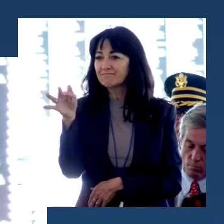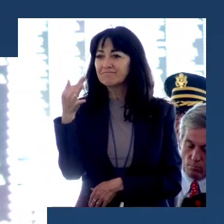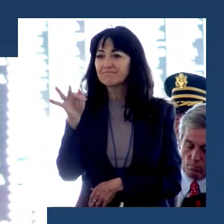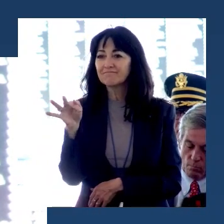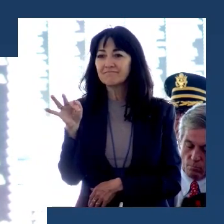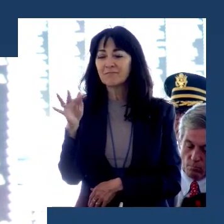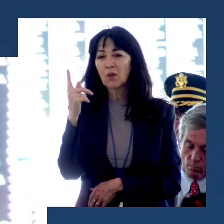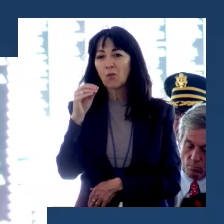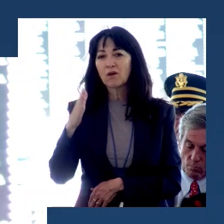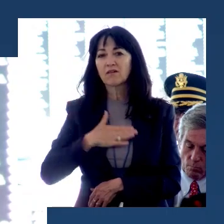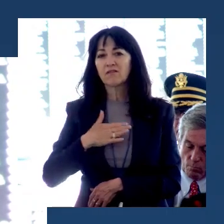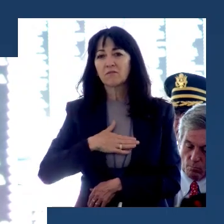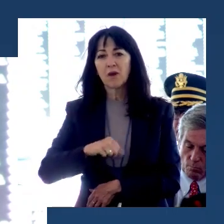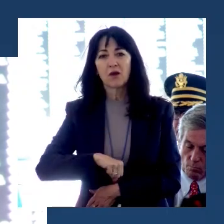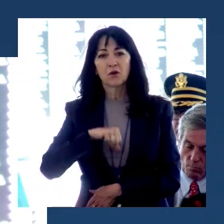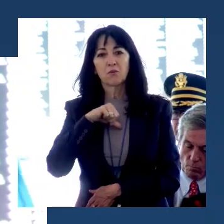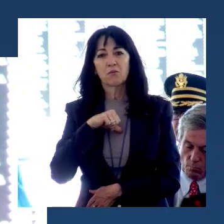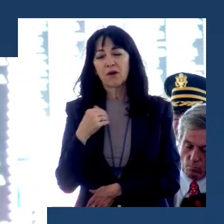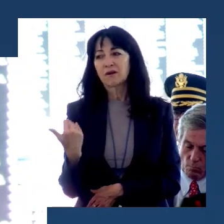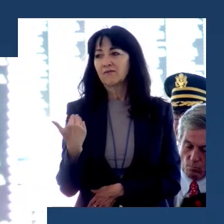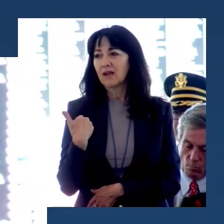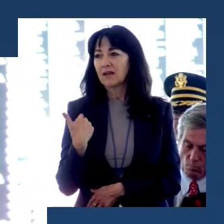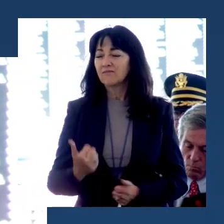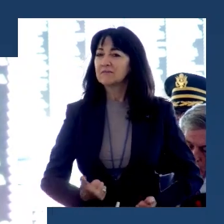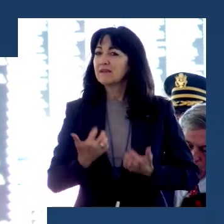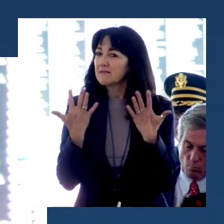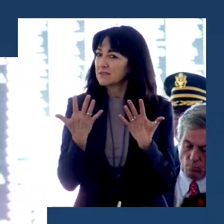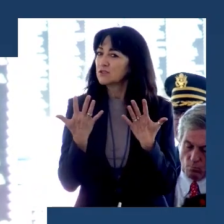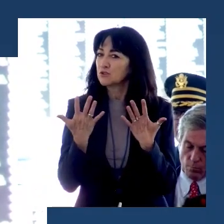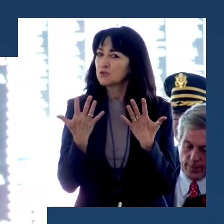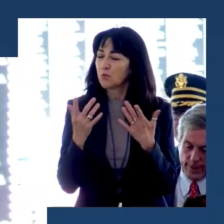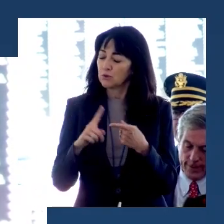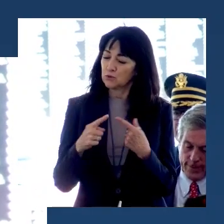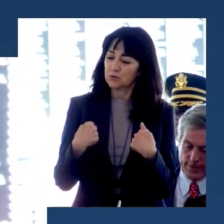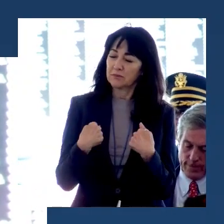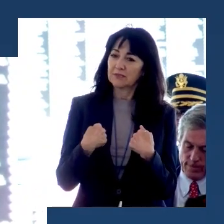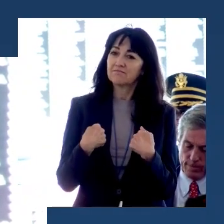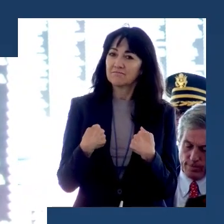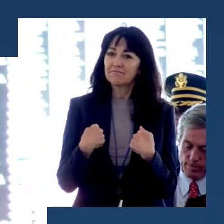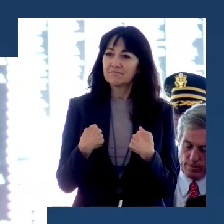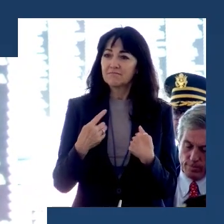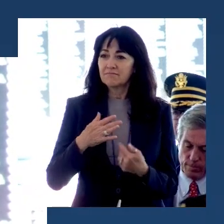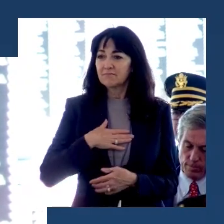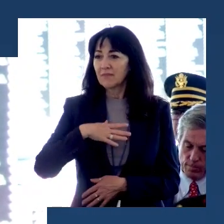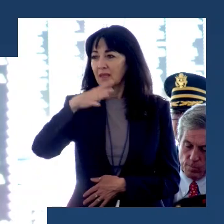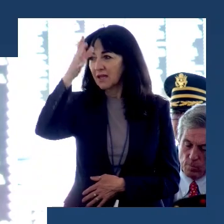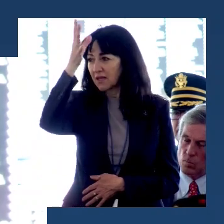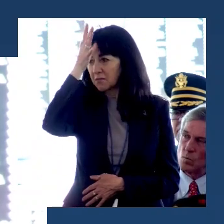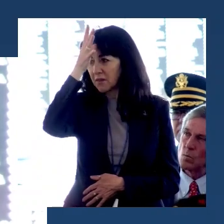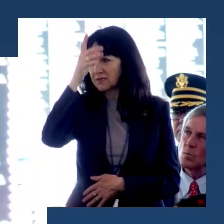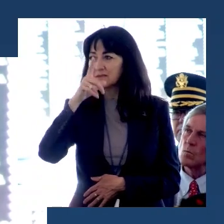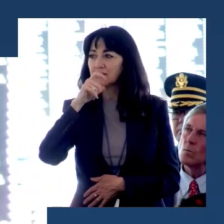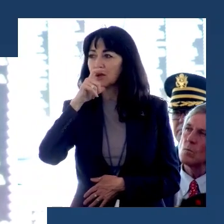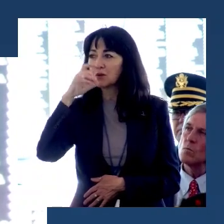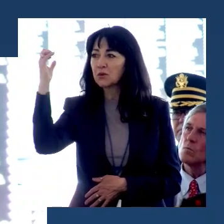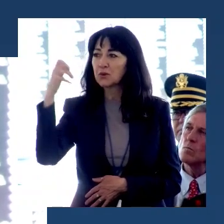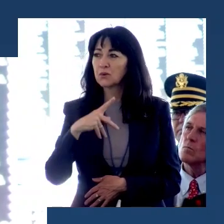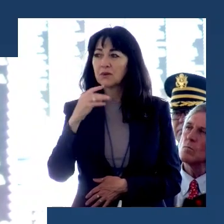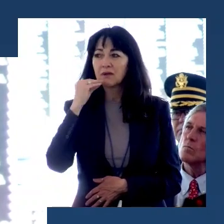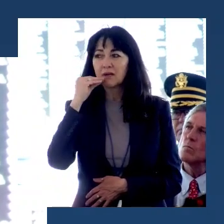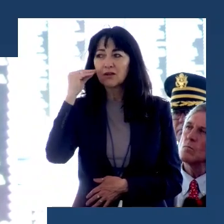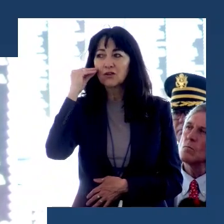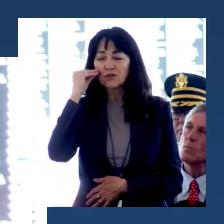my proudest possessions. It's an inspiration to me. My dad and those who came home, my uncles who came